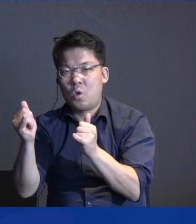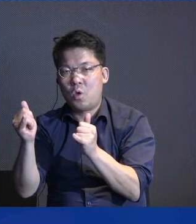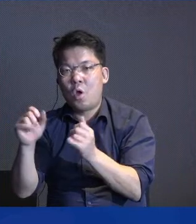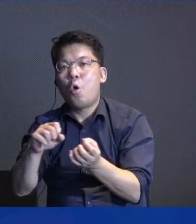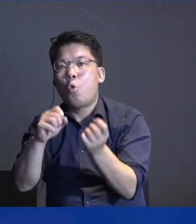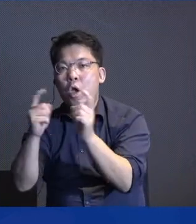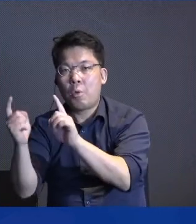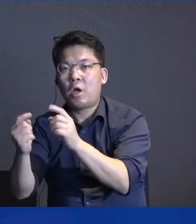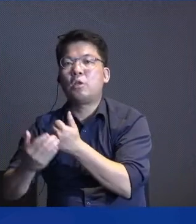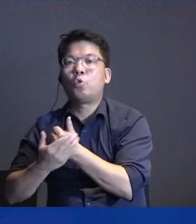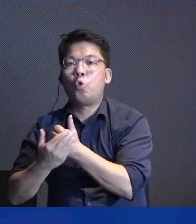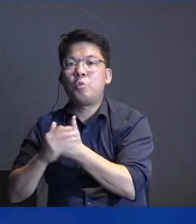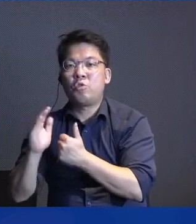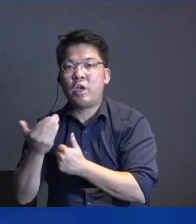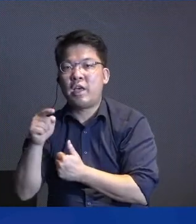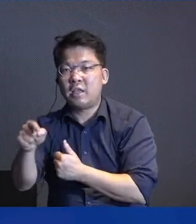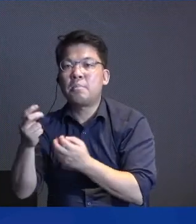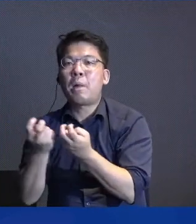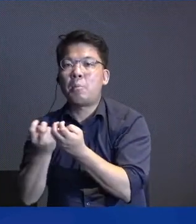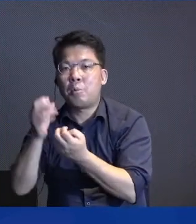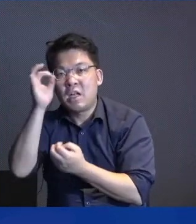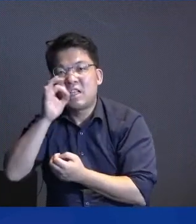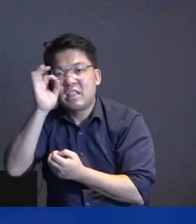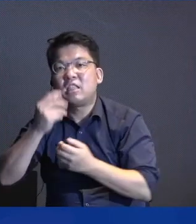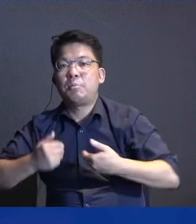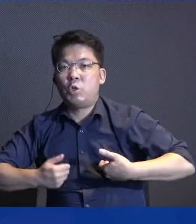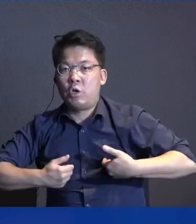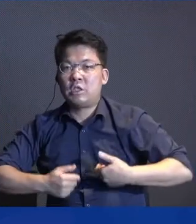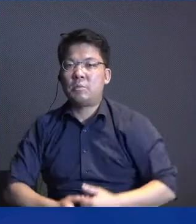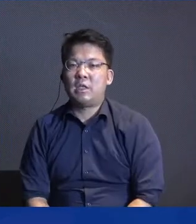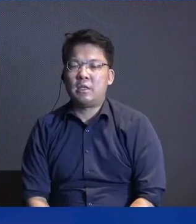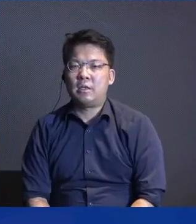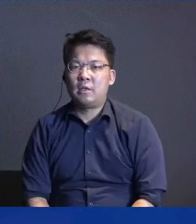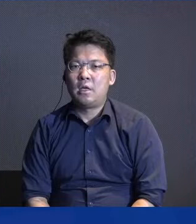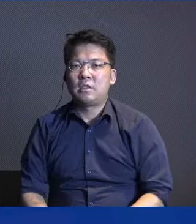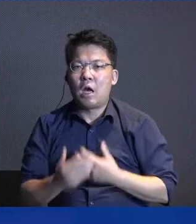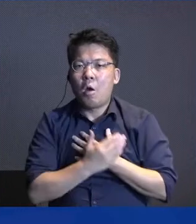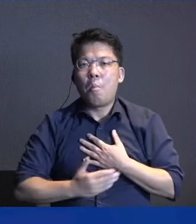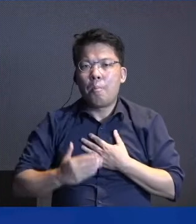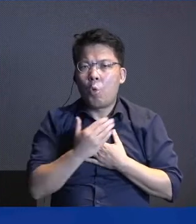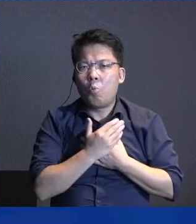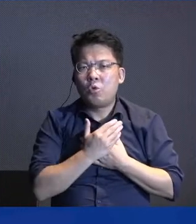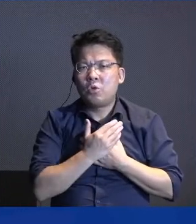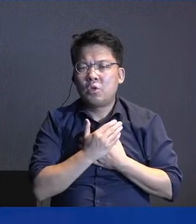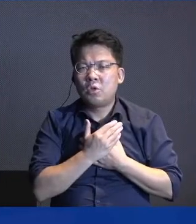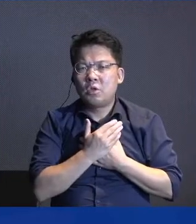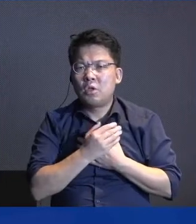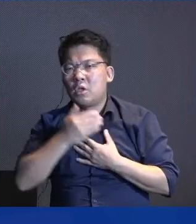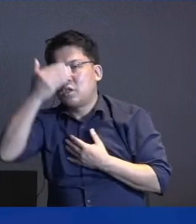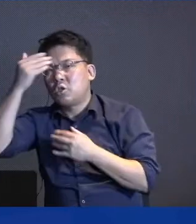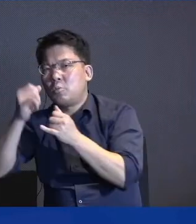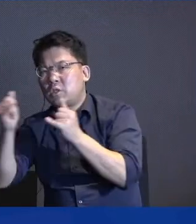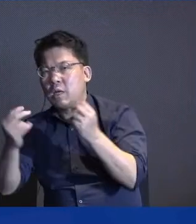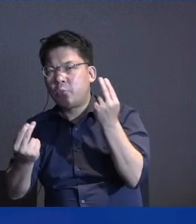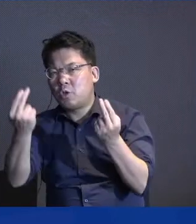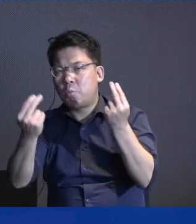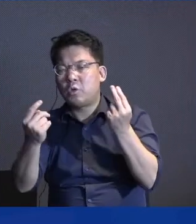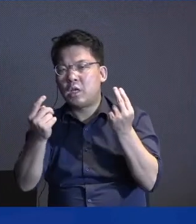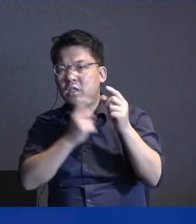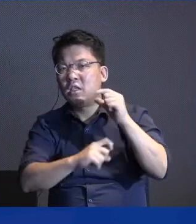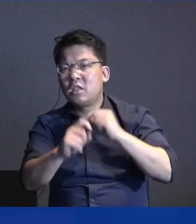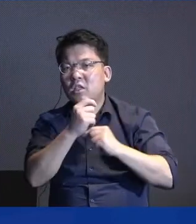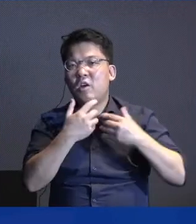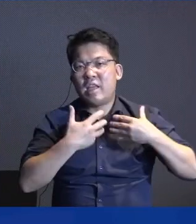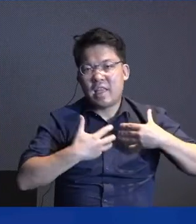of older people. But on the other hand, older adults' inner capacity or potential for development